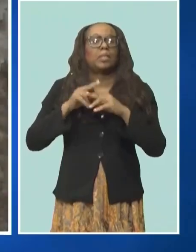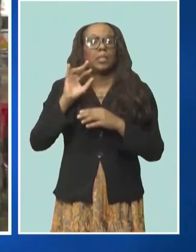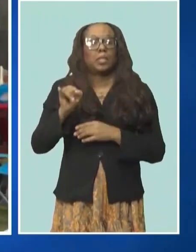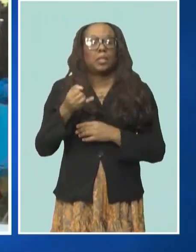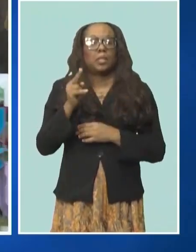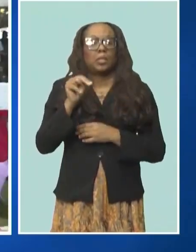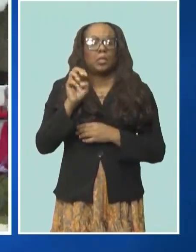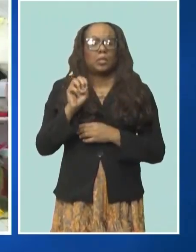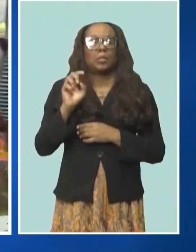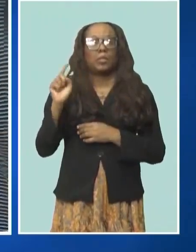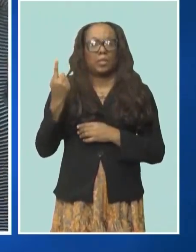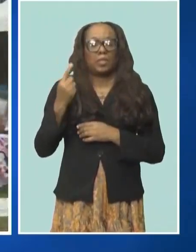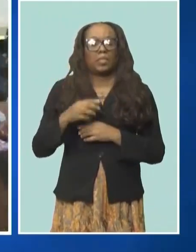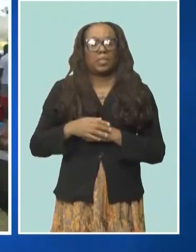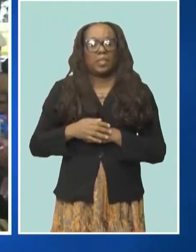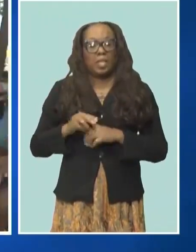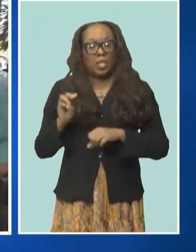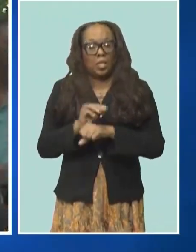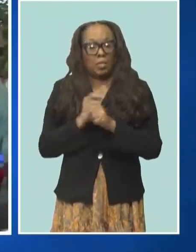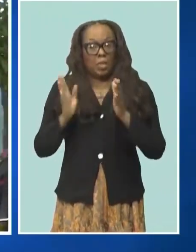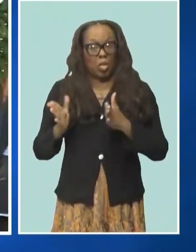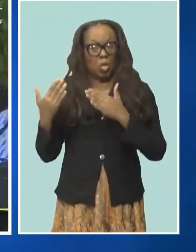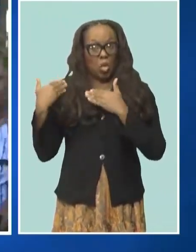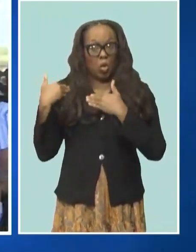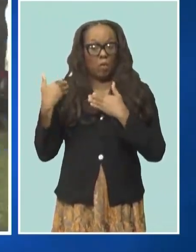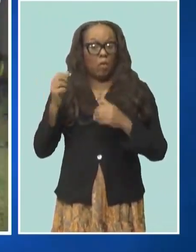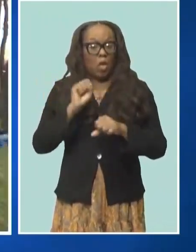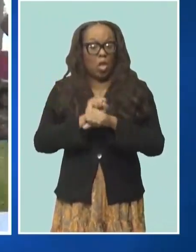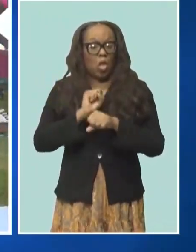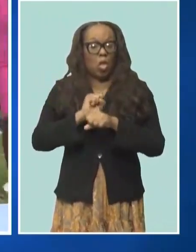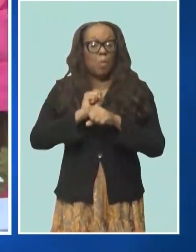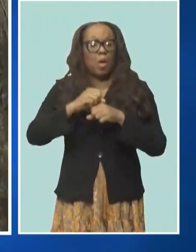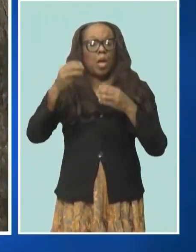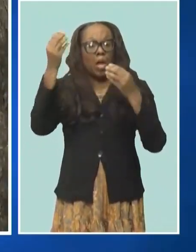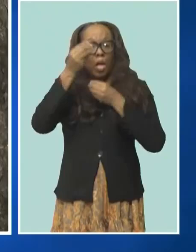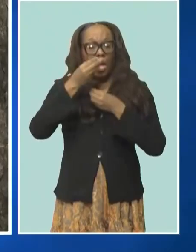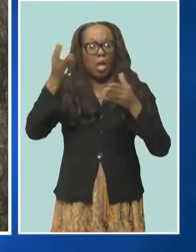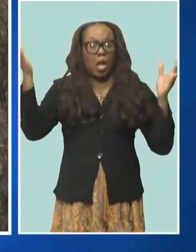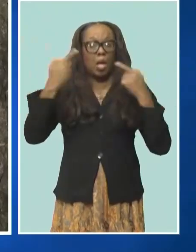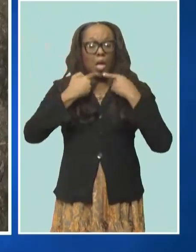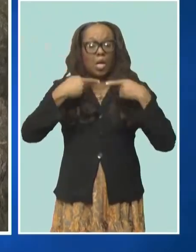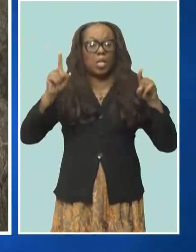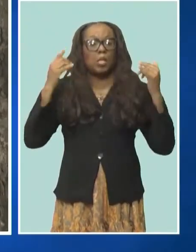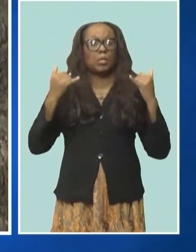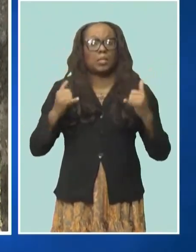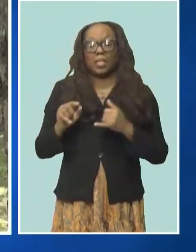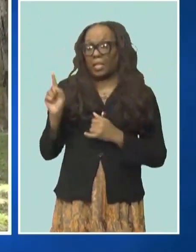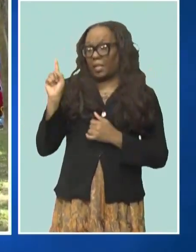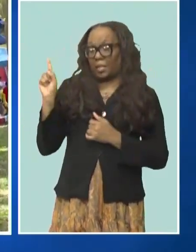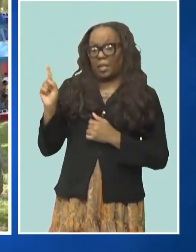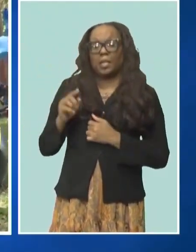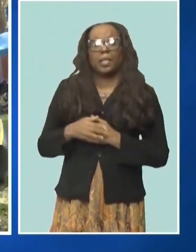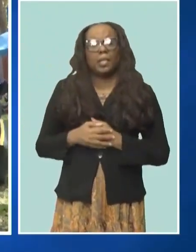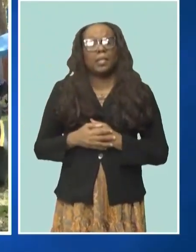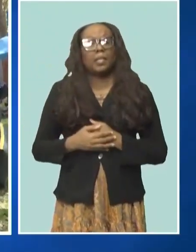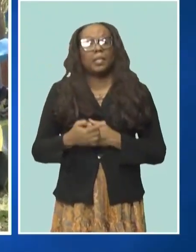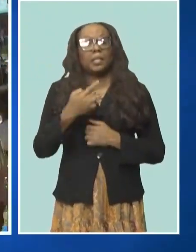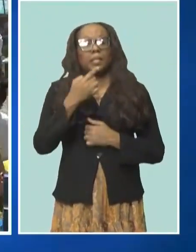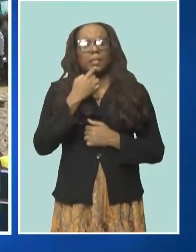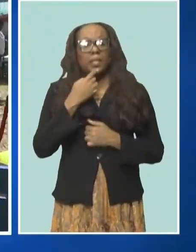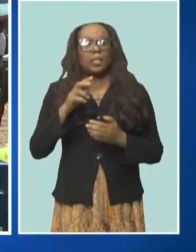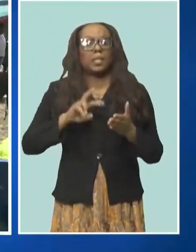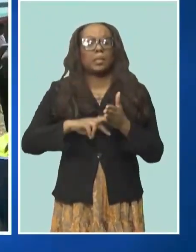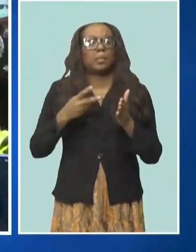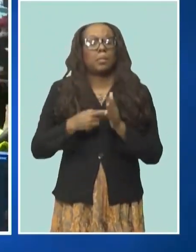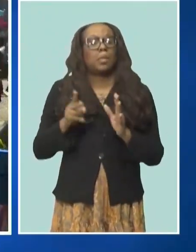Third Sector, Colin Jordan, at the Barbados Workers Union May Day celebrations at Poolwoods in St. John. He says this will